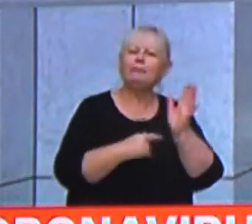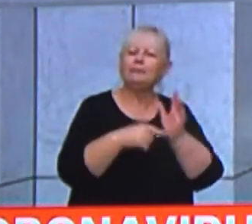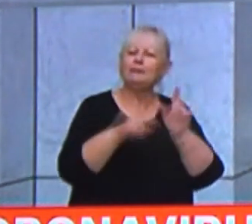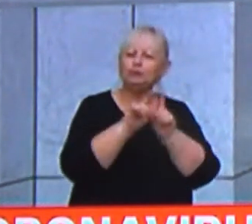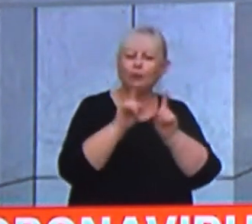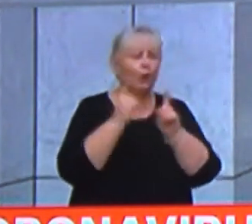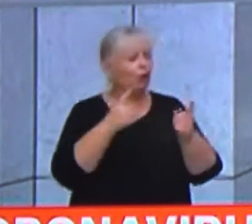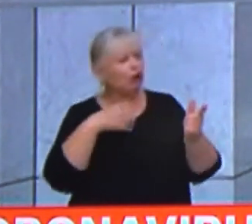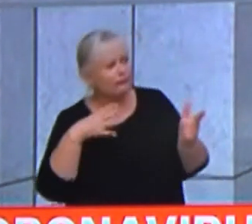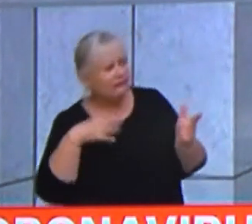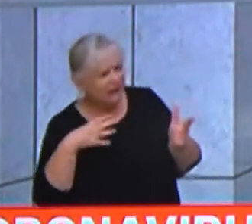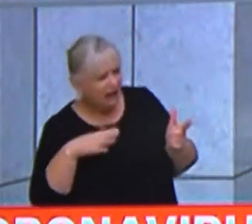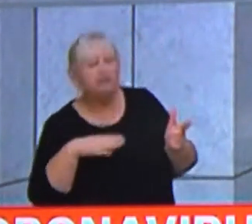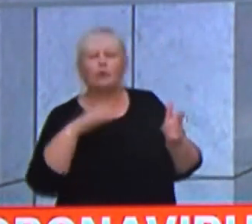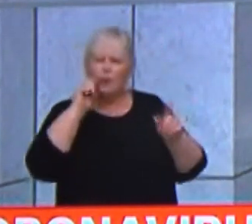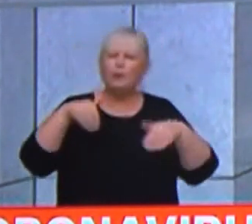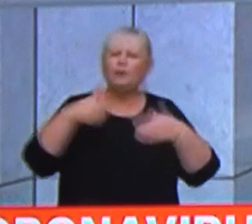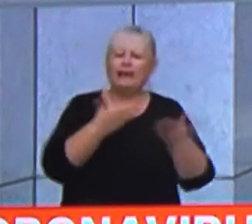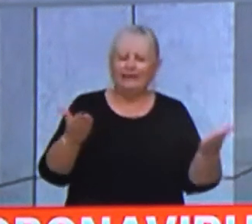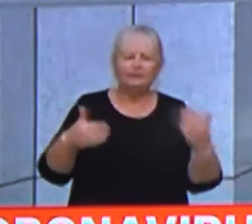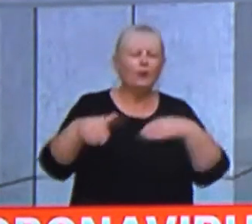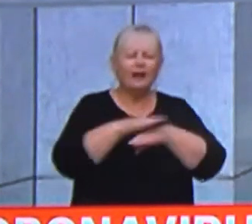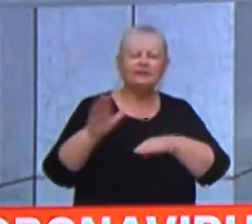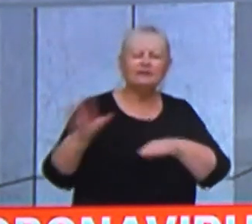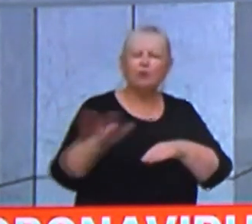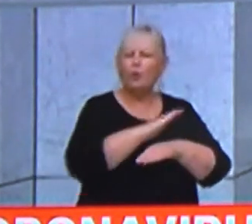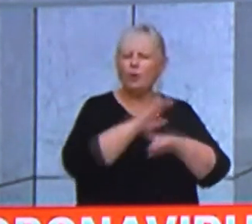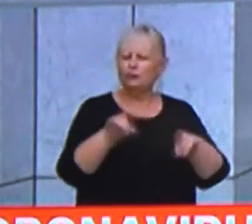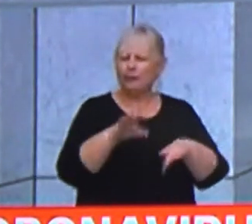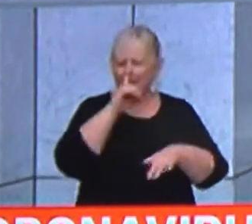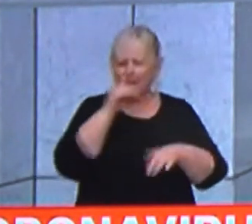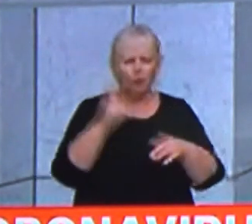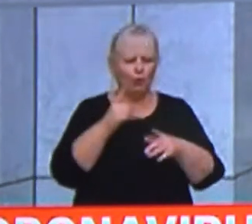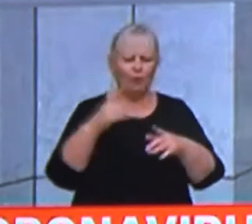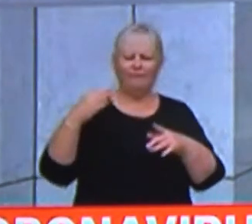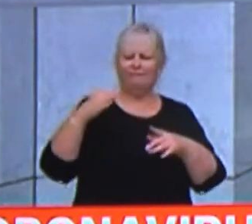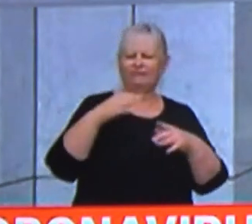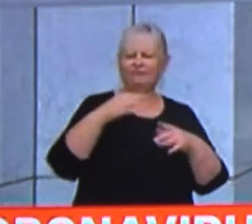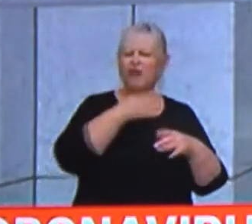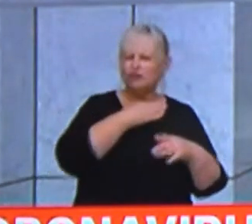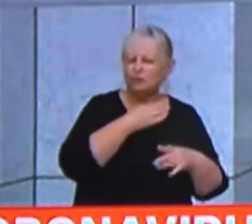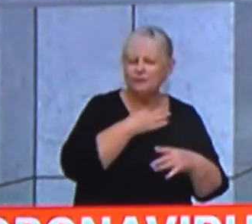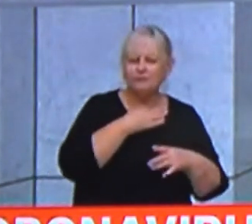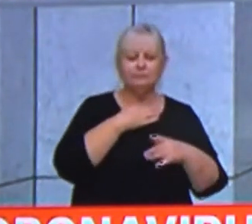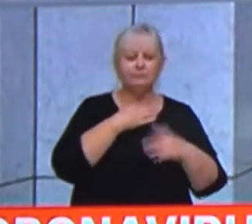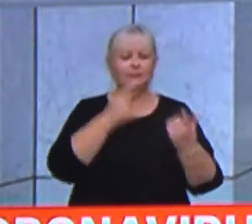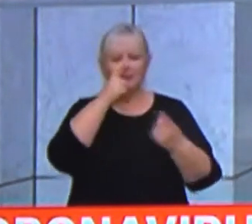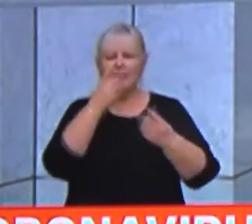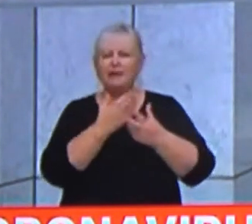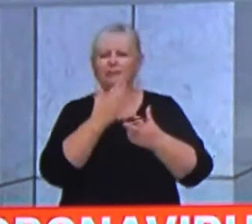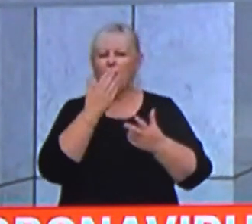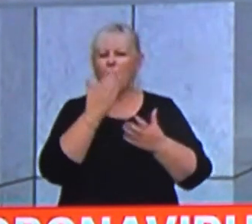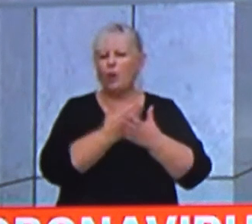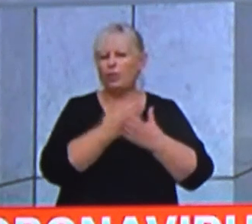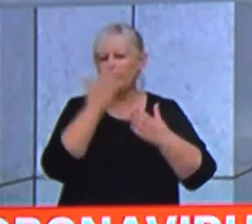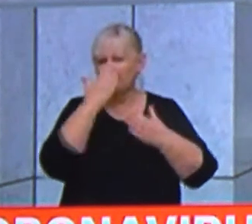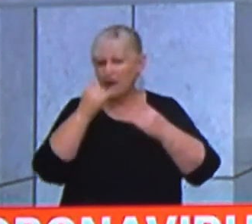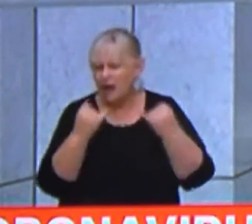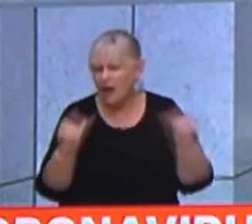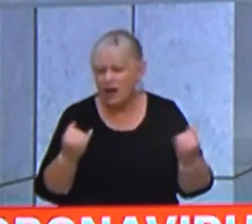now is a radical transformation in the way in which we deliver our health services. As of tomorrow, we will